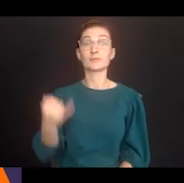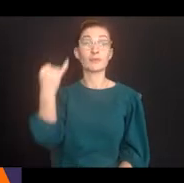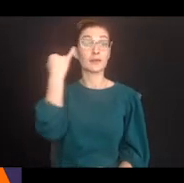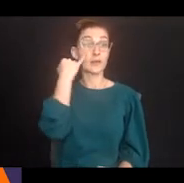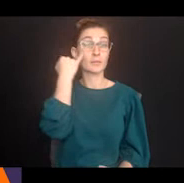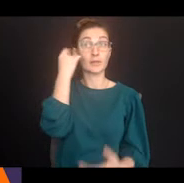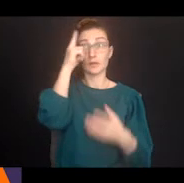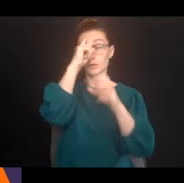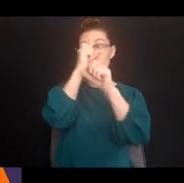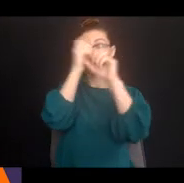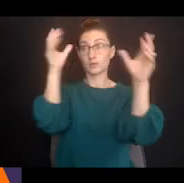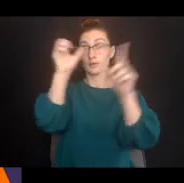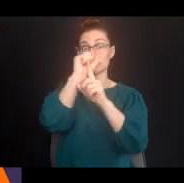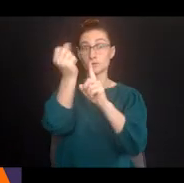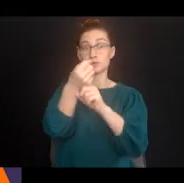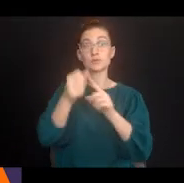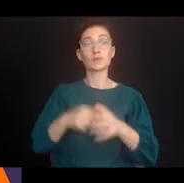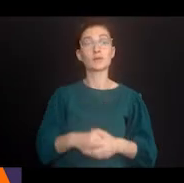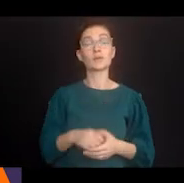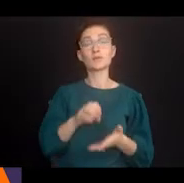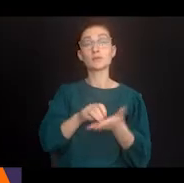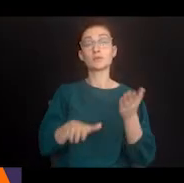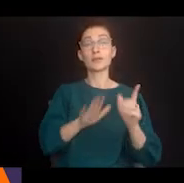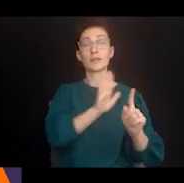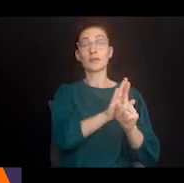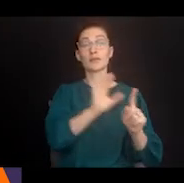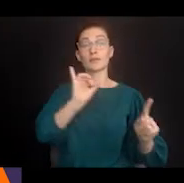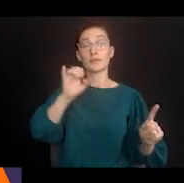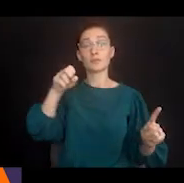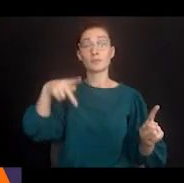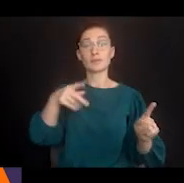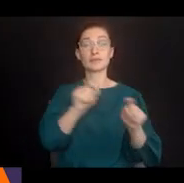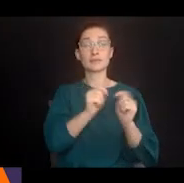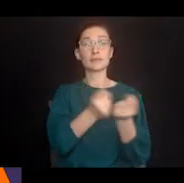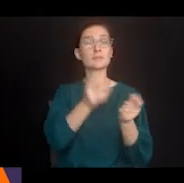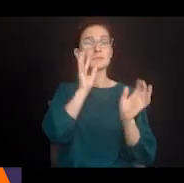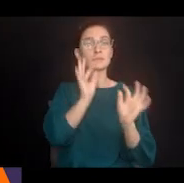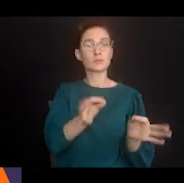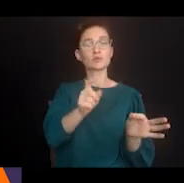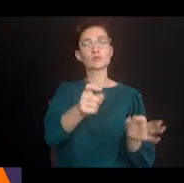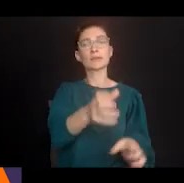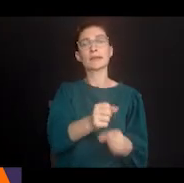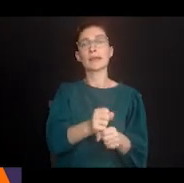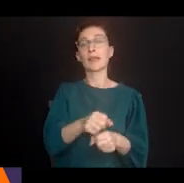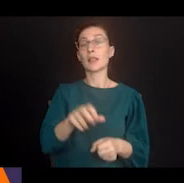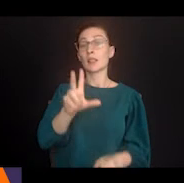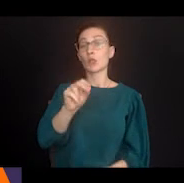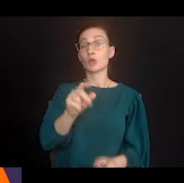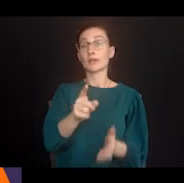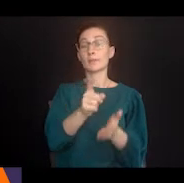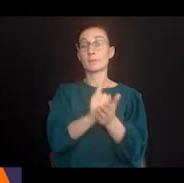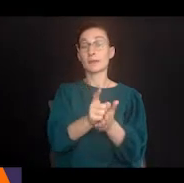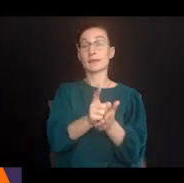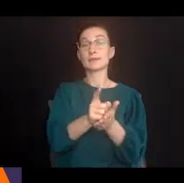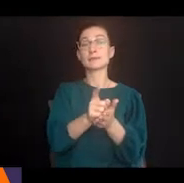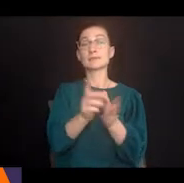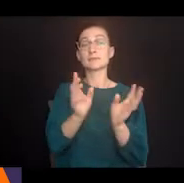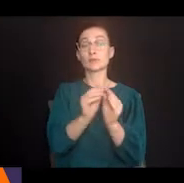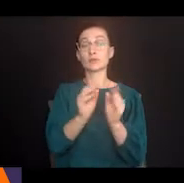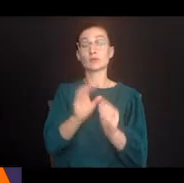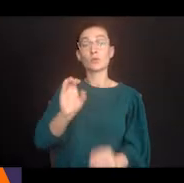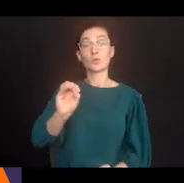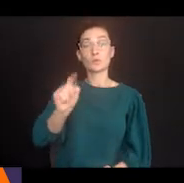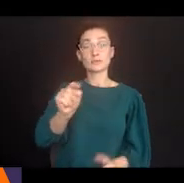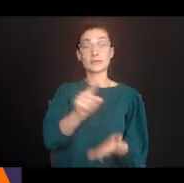Hypothetical 1. Students' IEP team determined that students should receive one 30-minute session of occupational